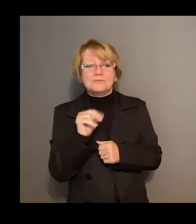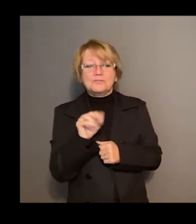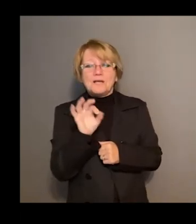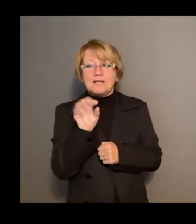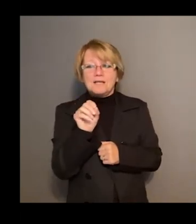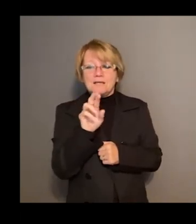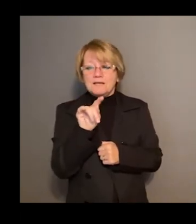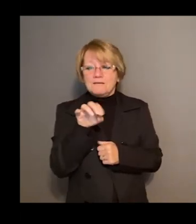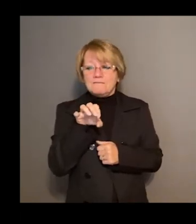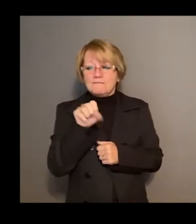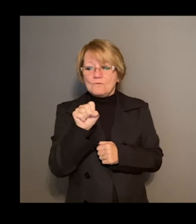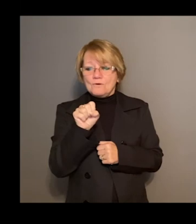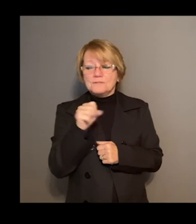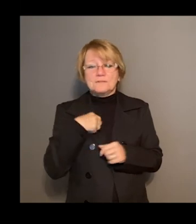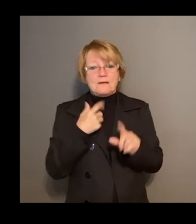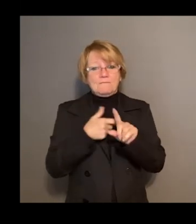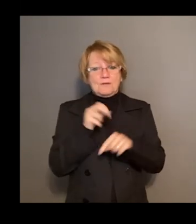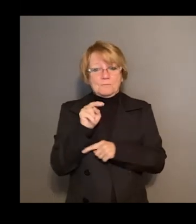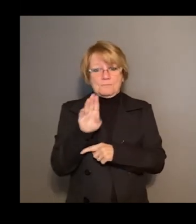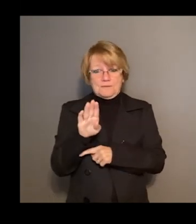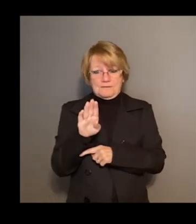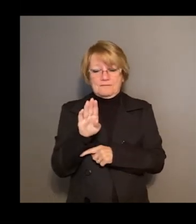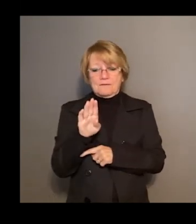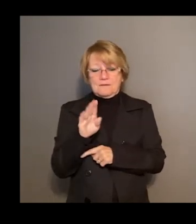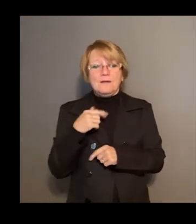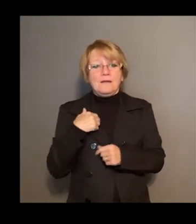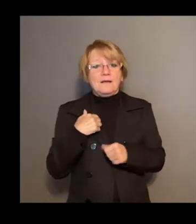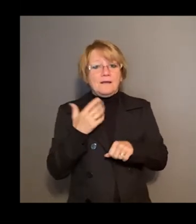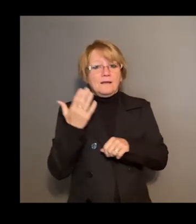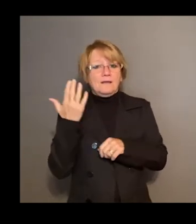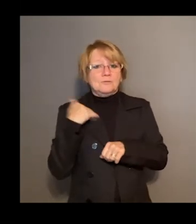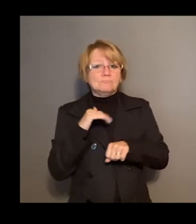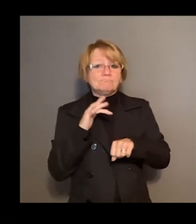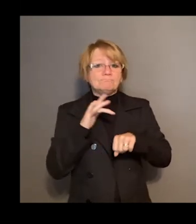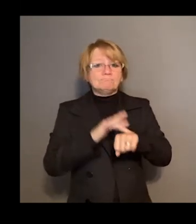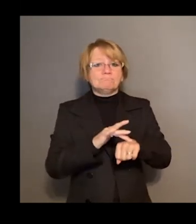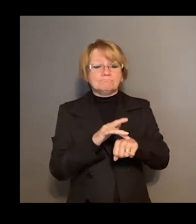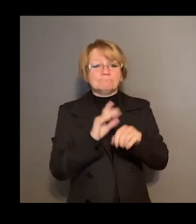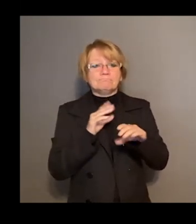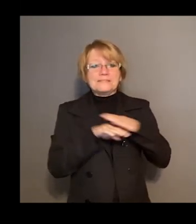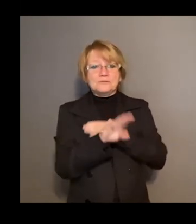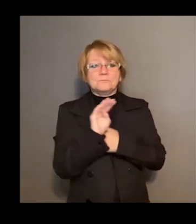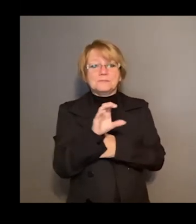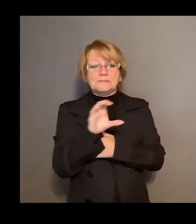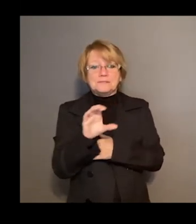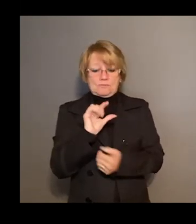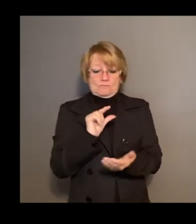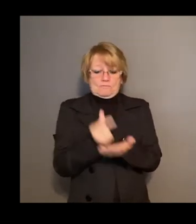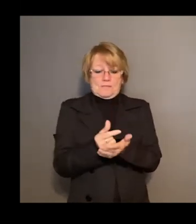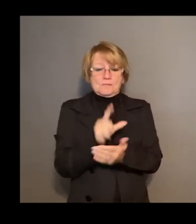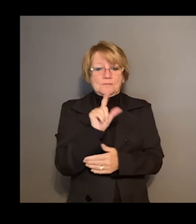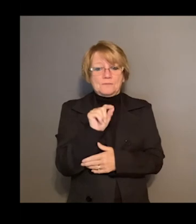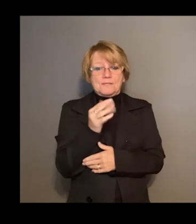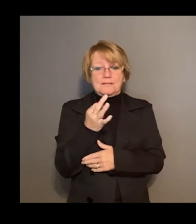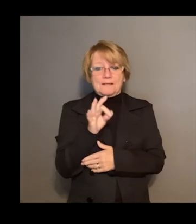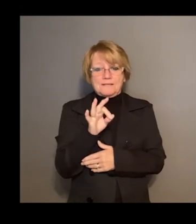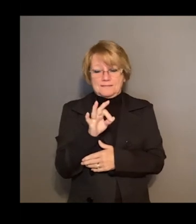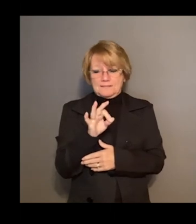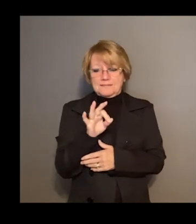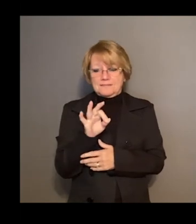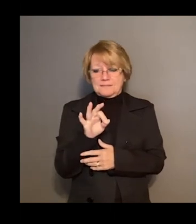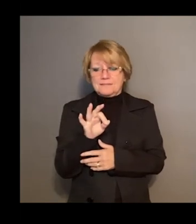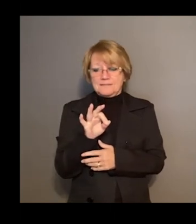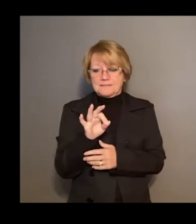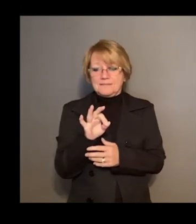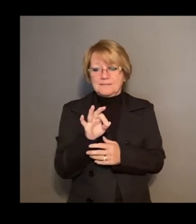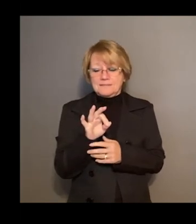Hey, what's up? My name is John Forts. I'm actually from New Bedford, Mass. I went to BCC. I graduated